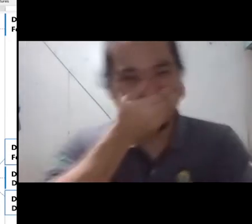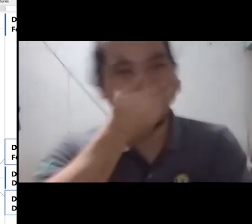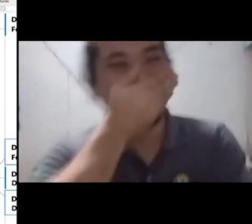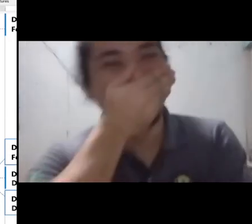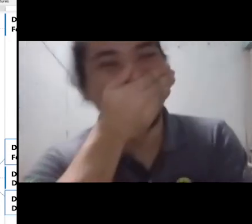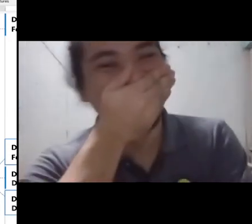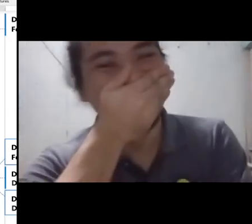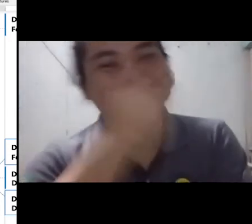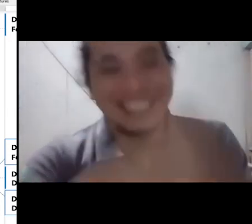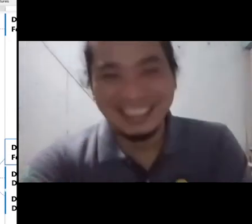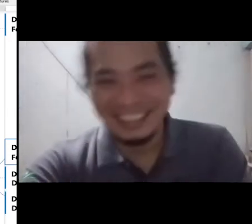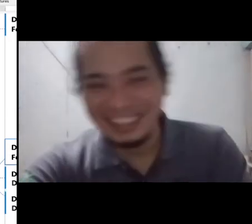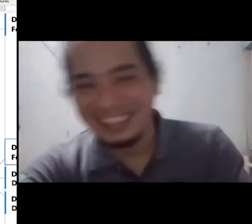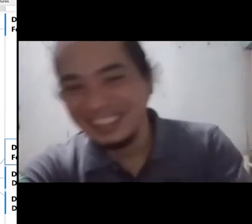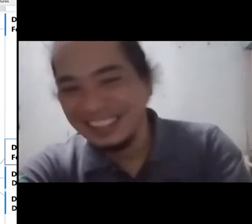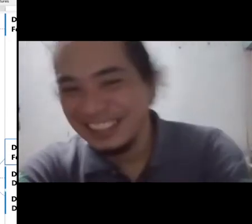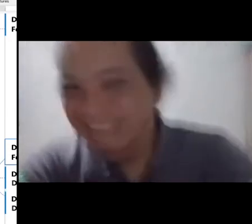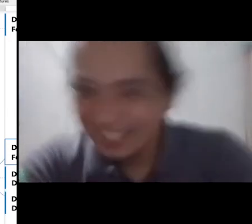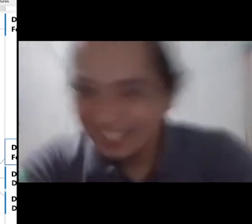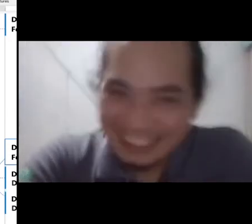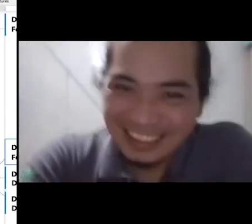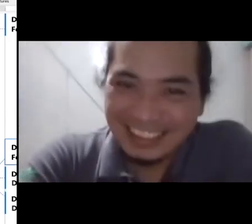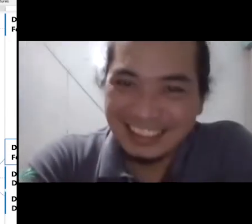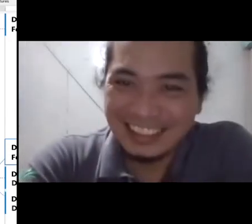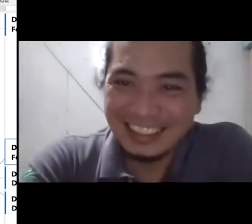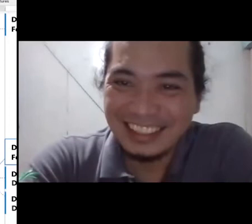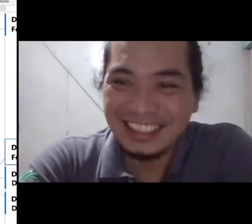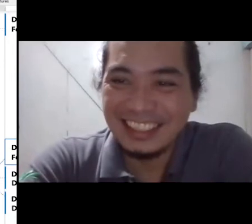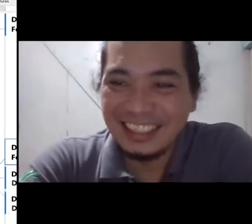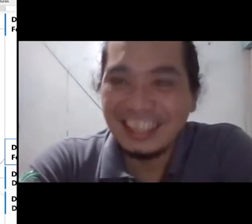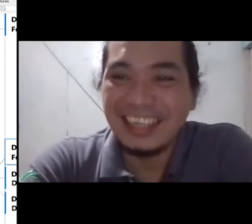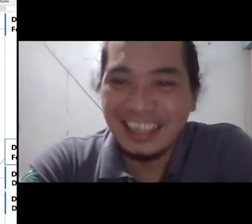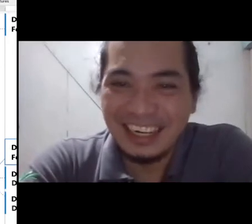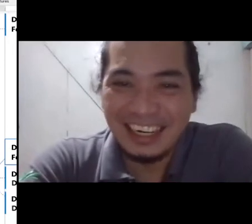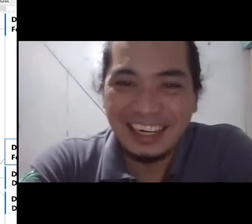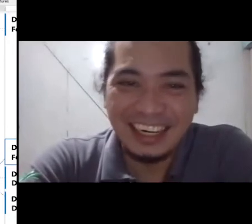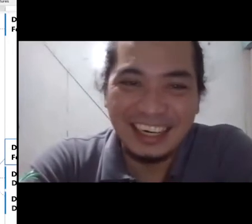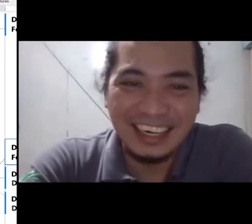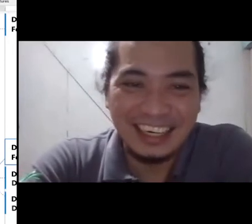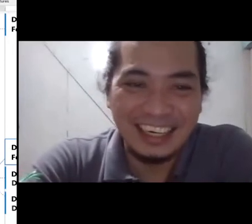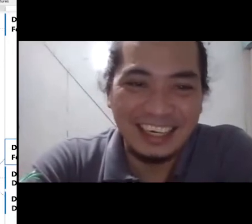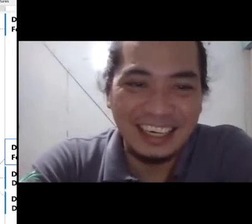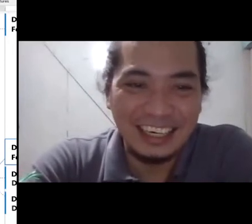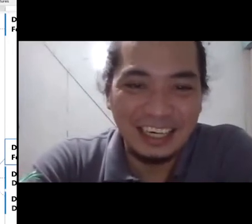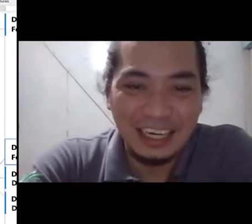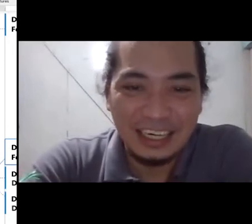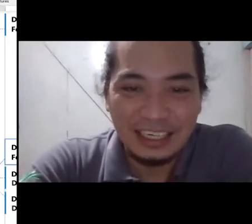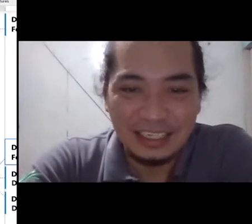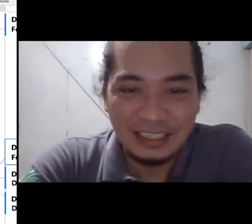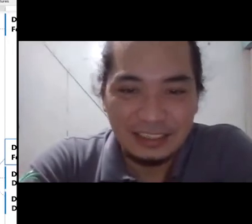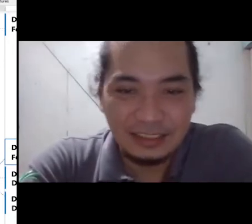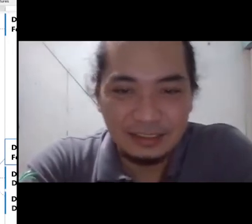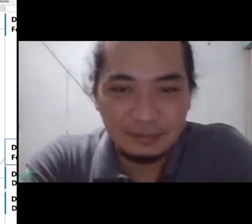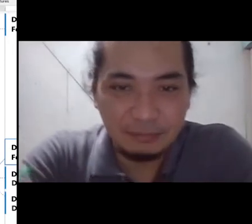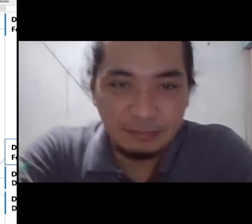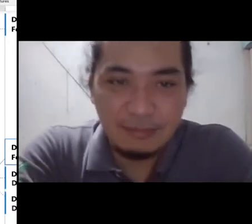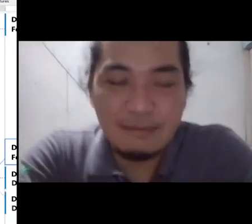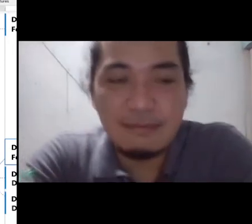we need to talk about that. But if we're going to be consistent, beautiful and ugly, it can mean to